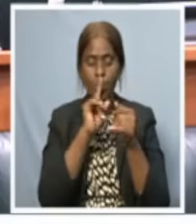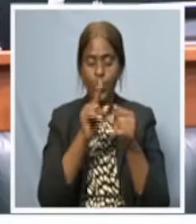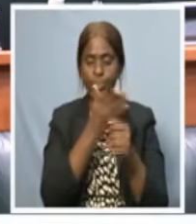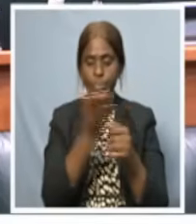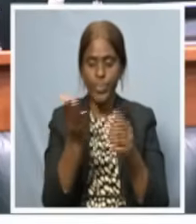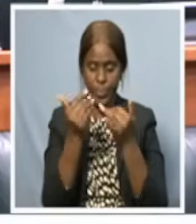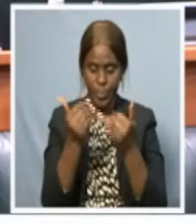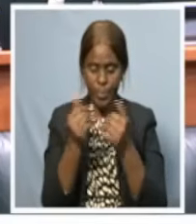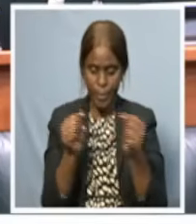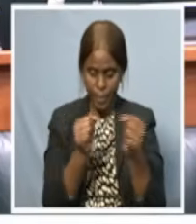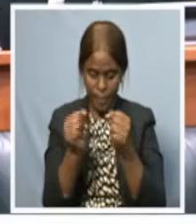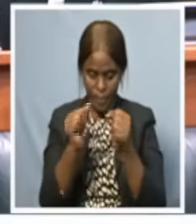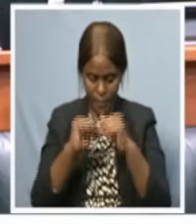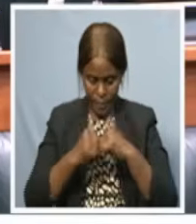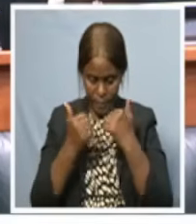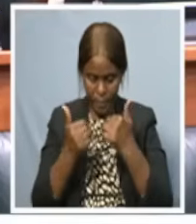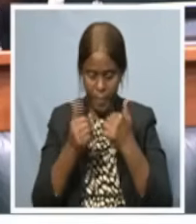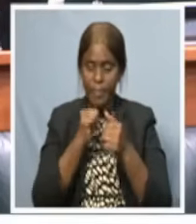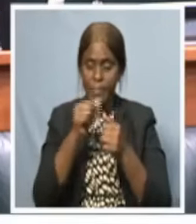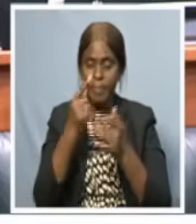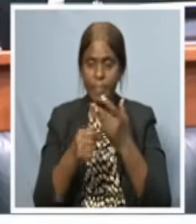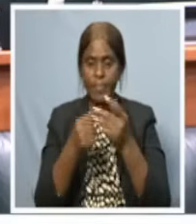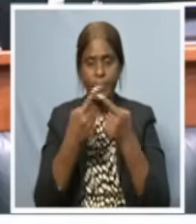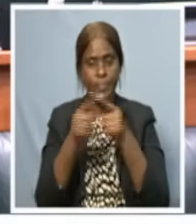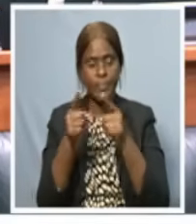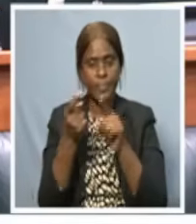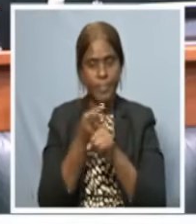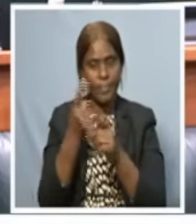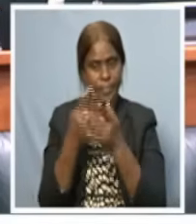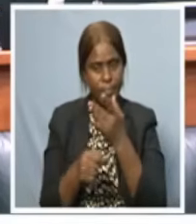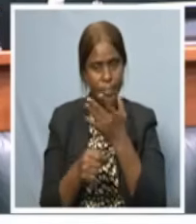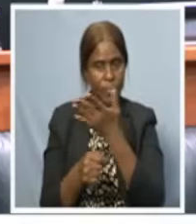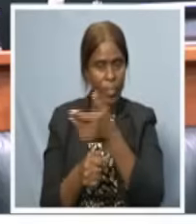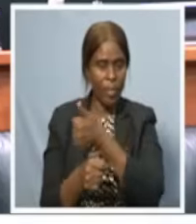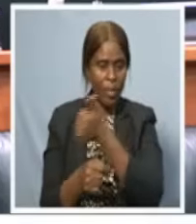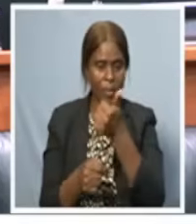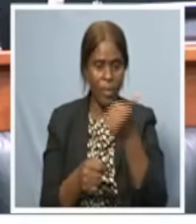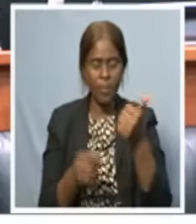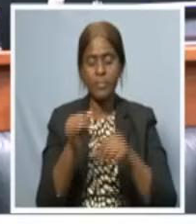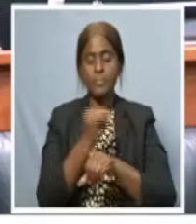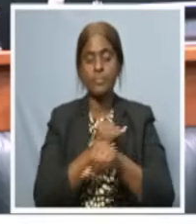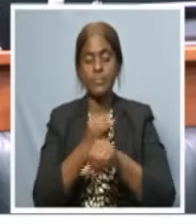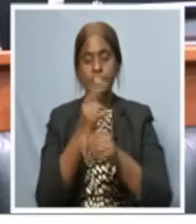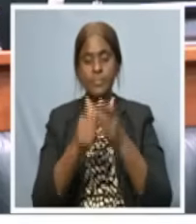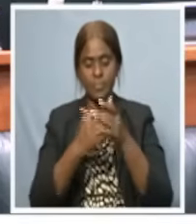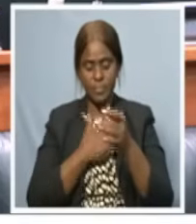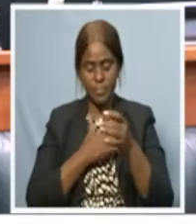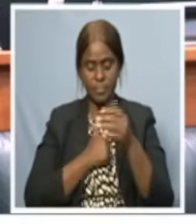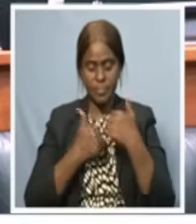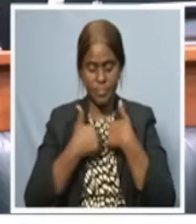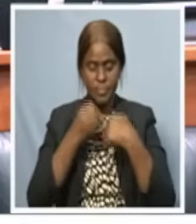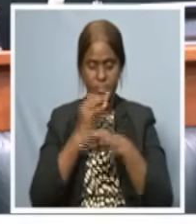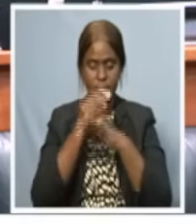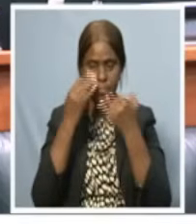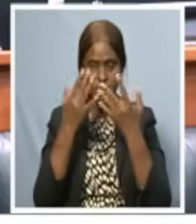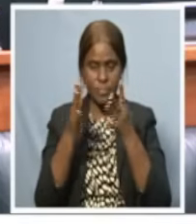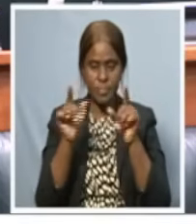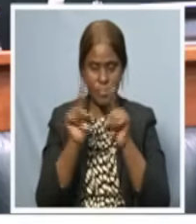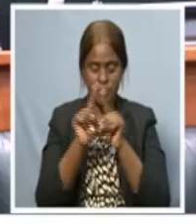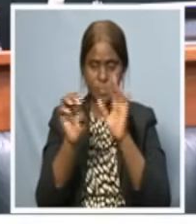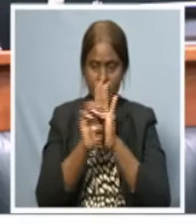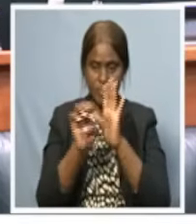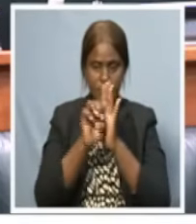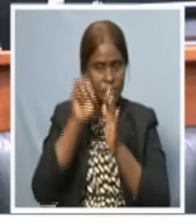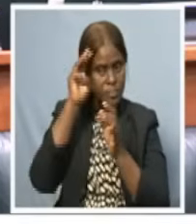this current system we are using is not different from other institutions as I indicated, like